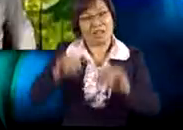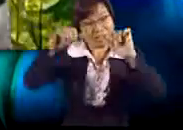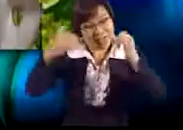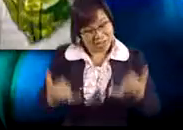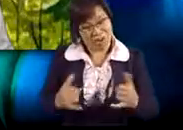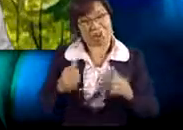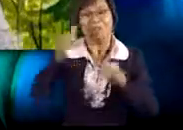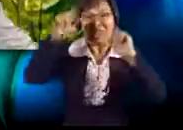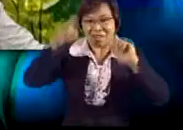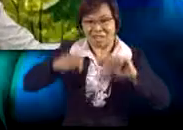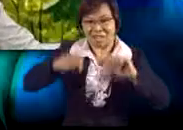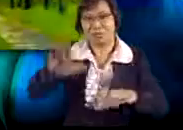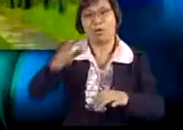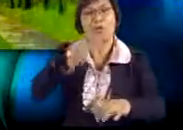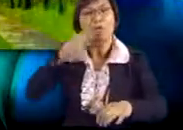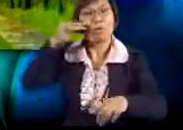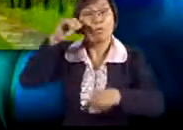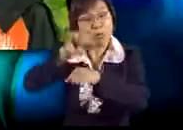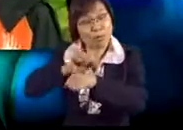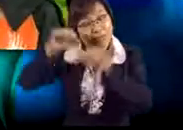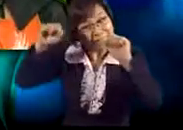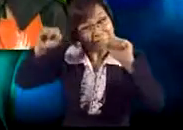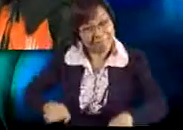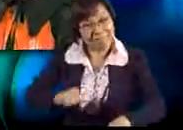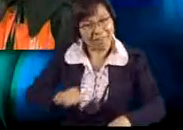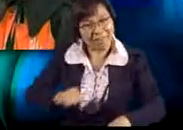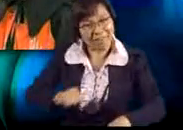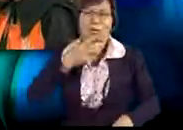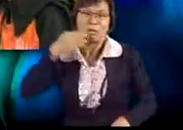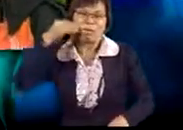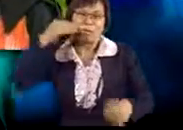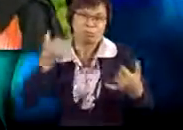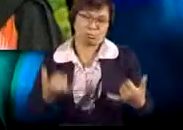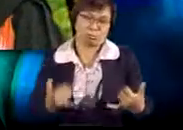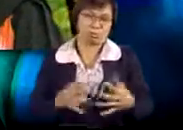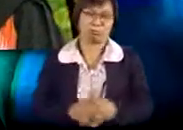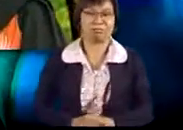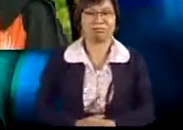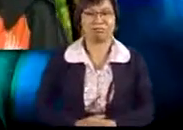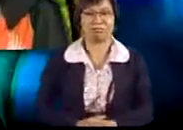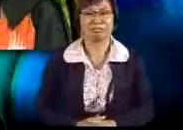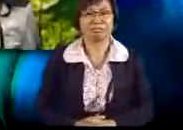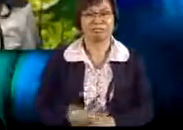be able to do your homework. I suppose I have to go home now.